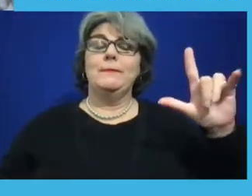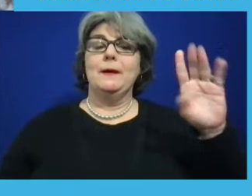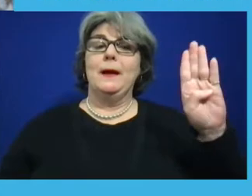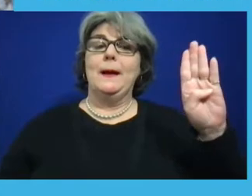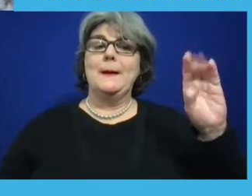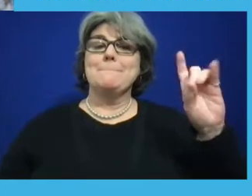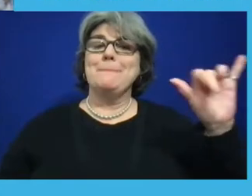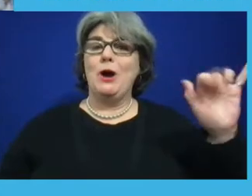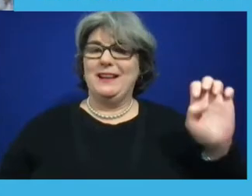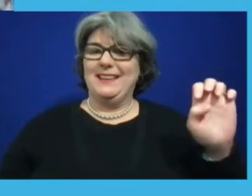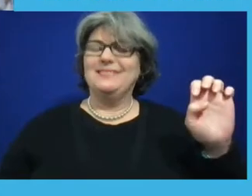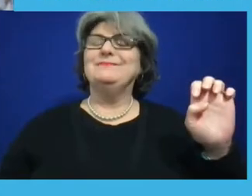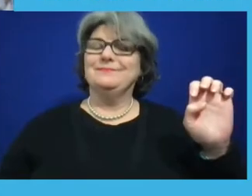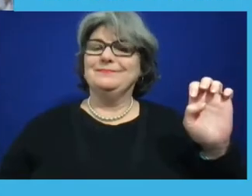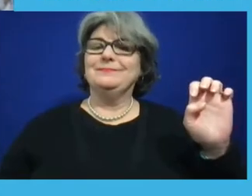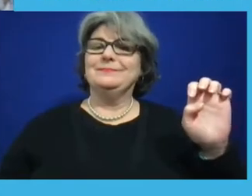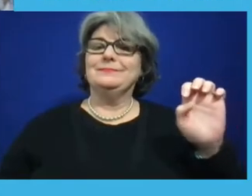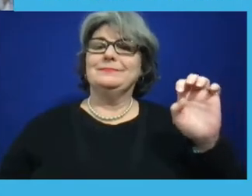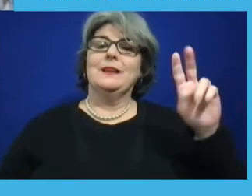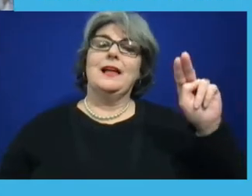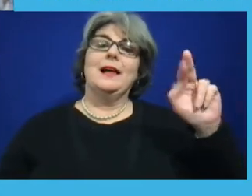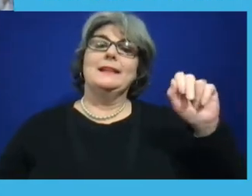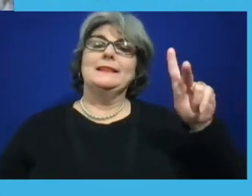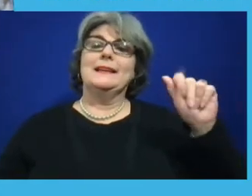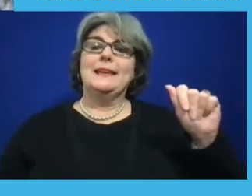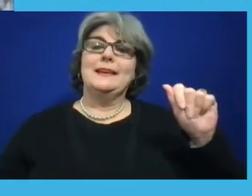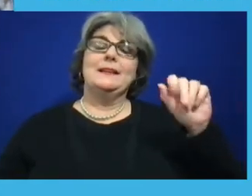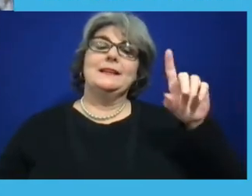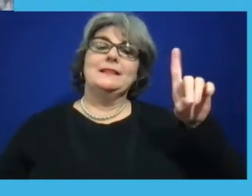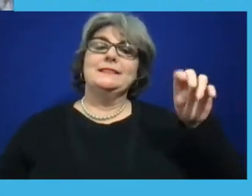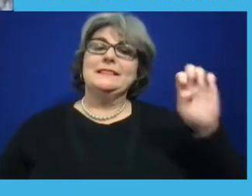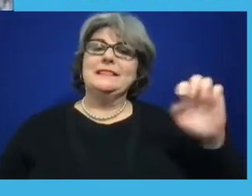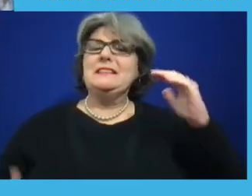We're going to have Jen Jordan and William Bodie.